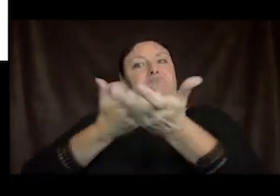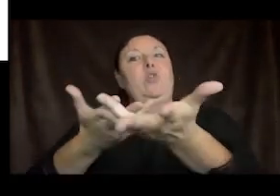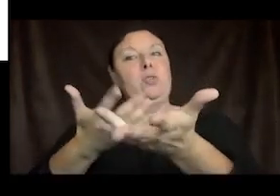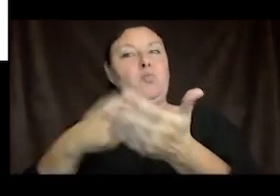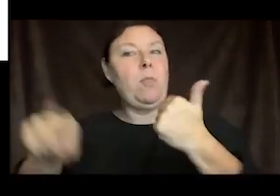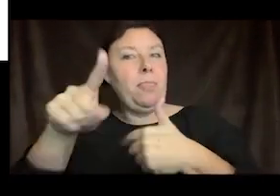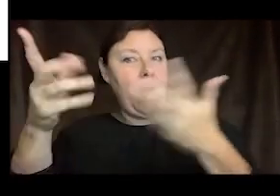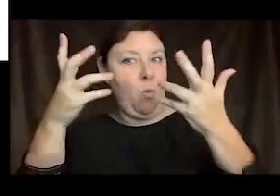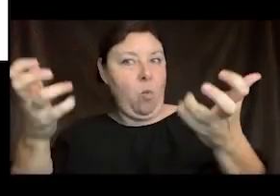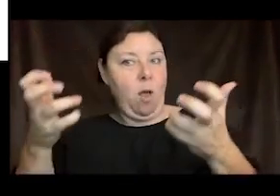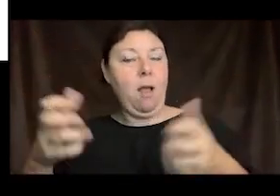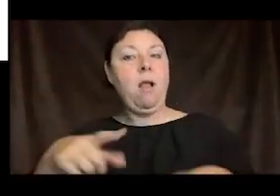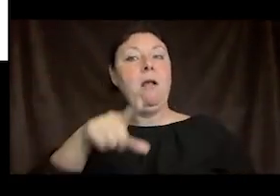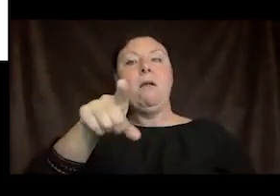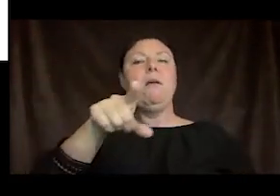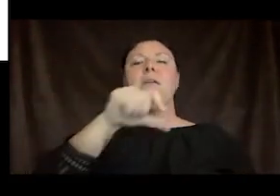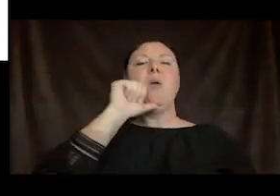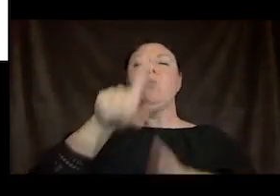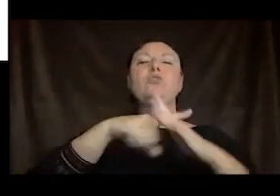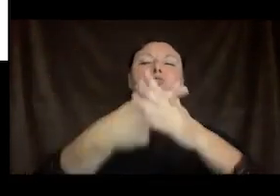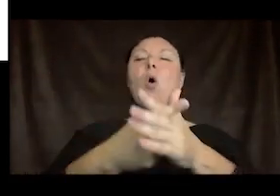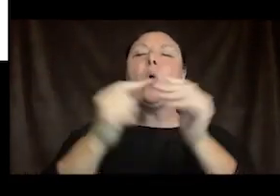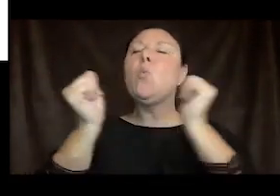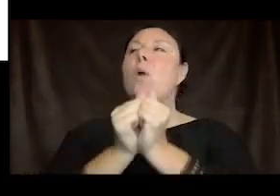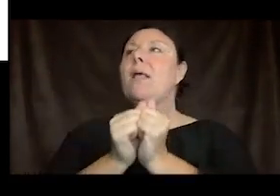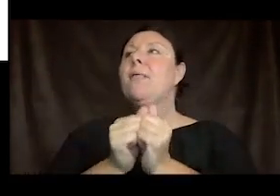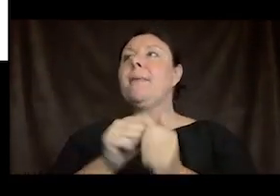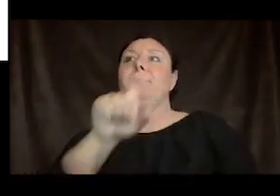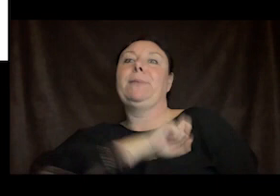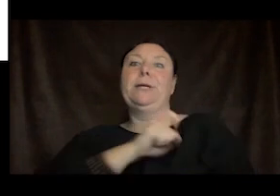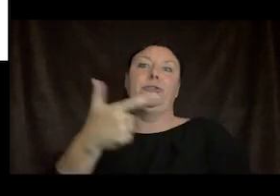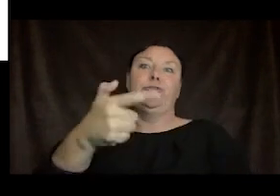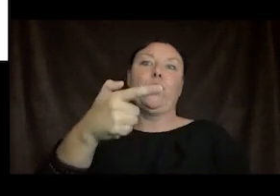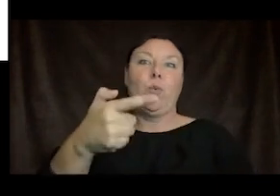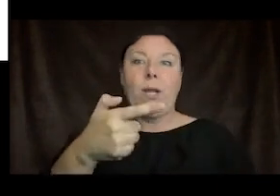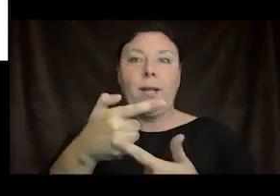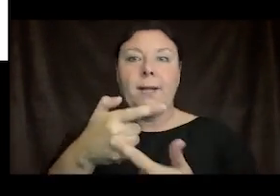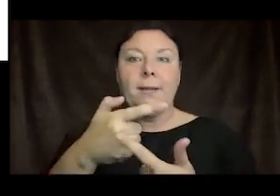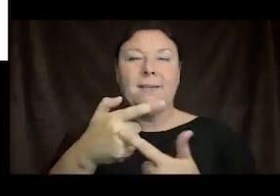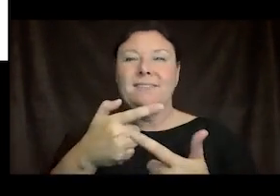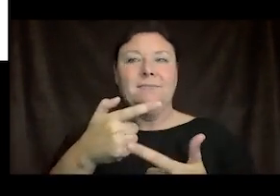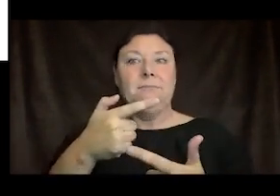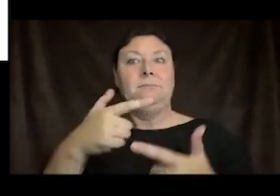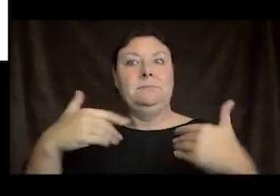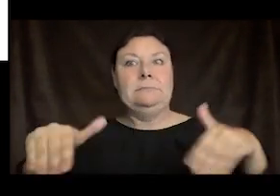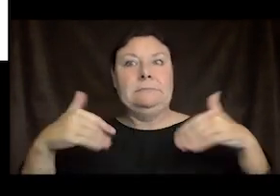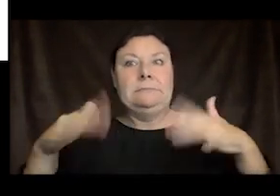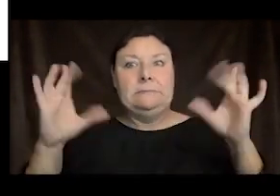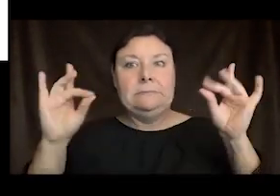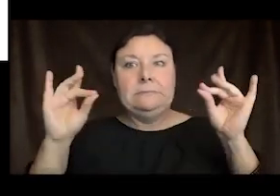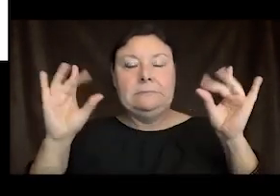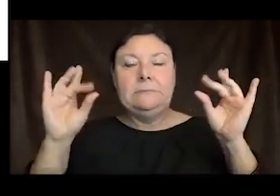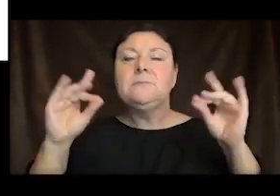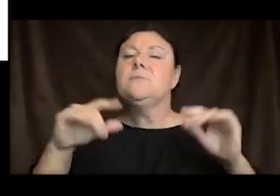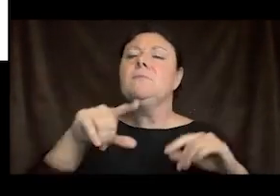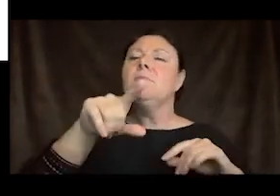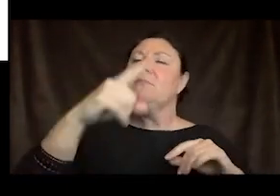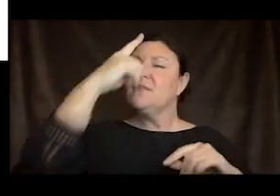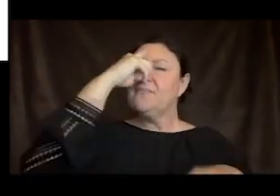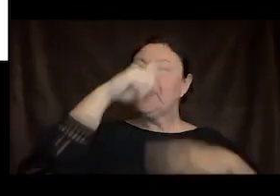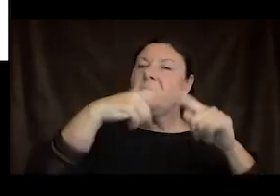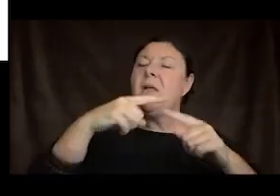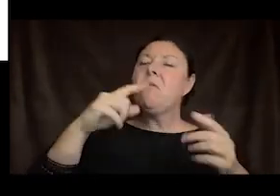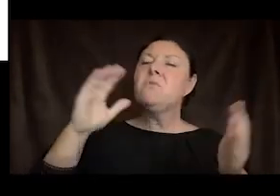off having a conversation necessarily about police shooting. Maybe you might want to start off with having a lower